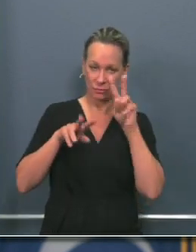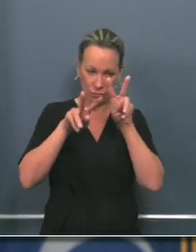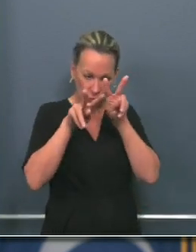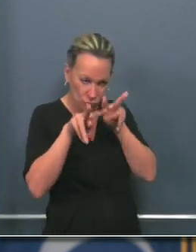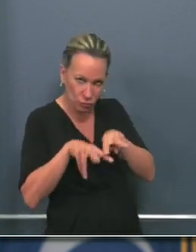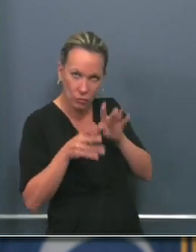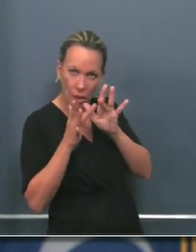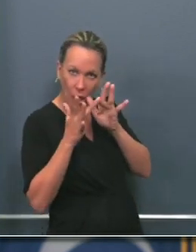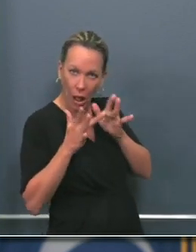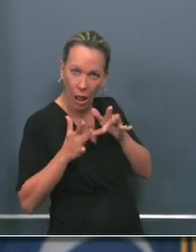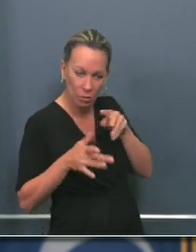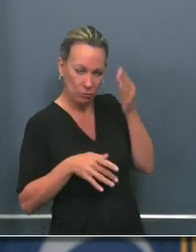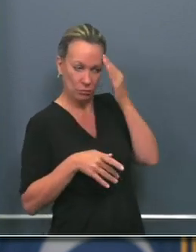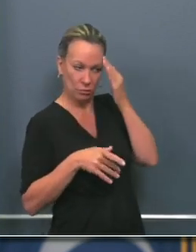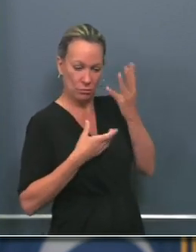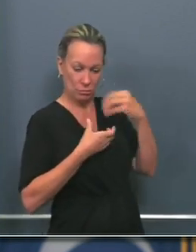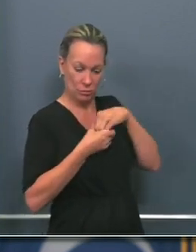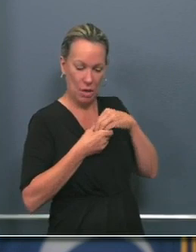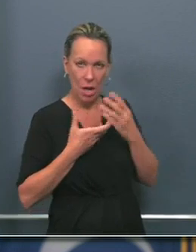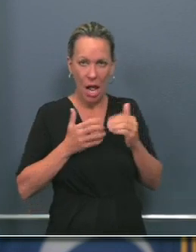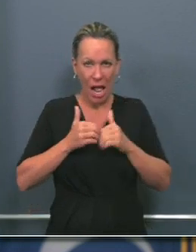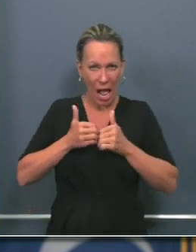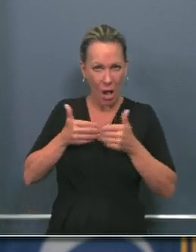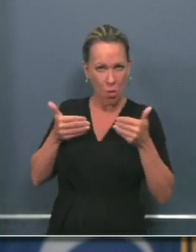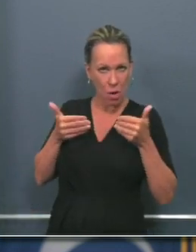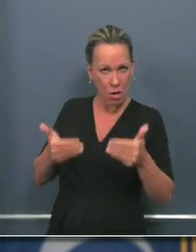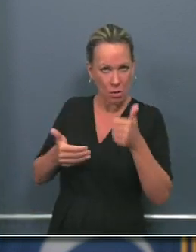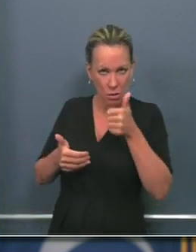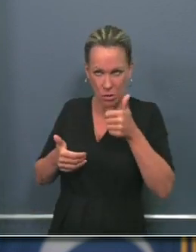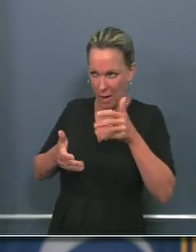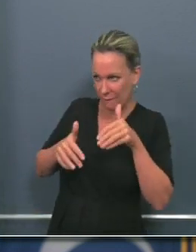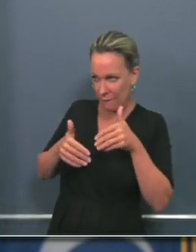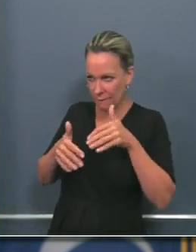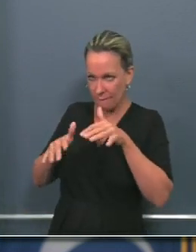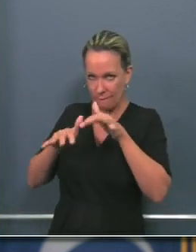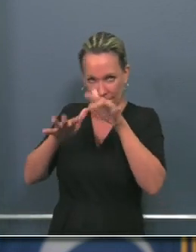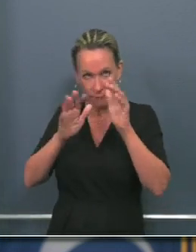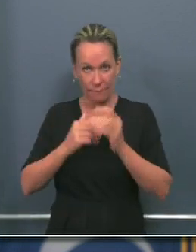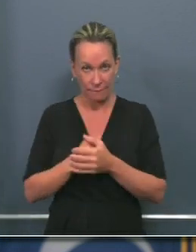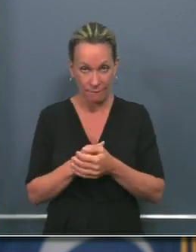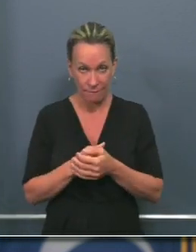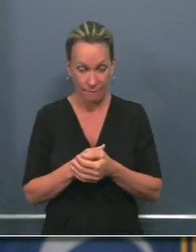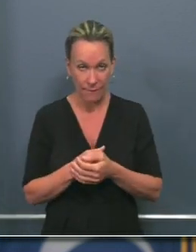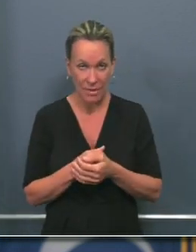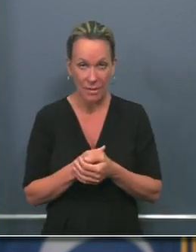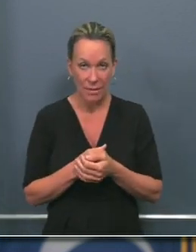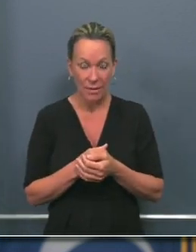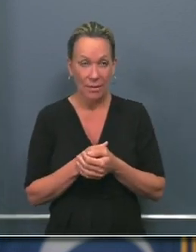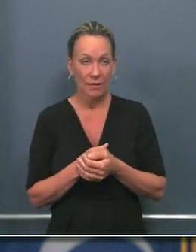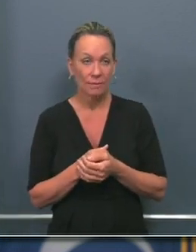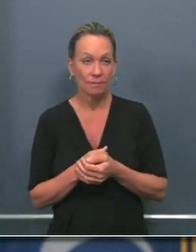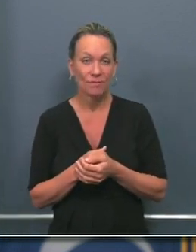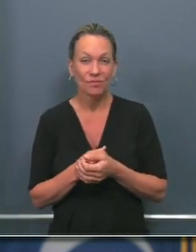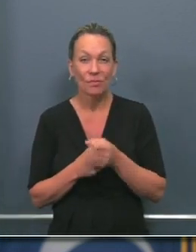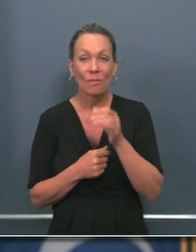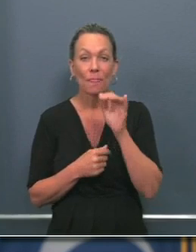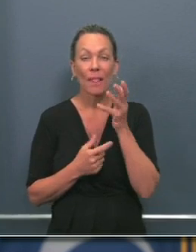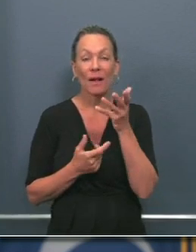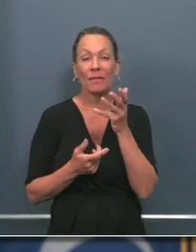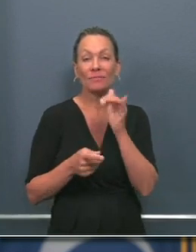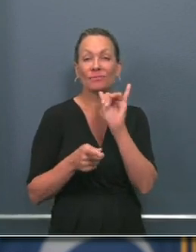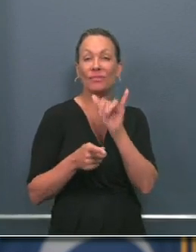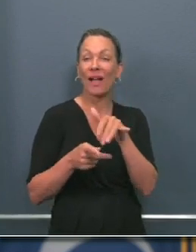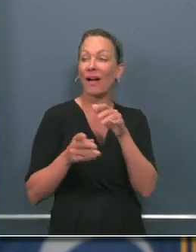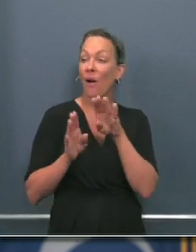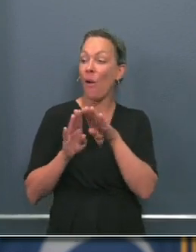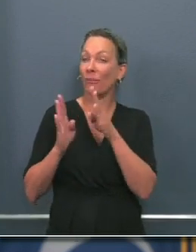unknown, the untested, literally and figuratively, and we have to be guided by the data that brought us